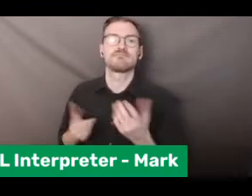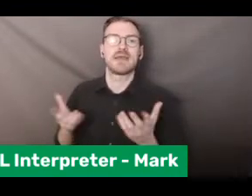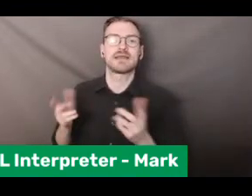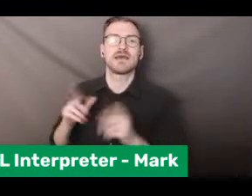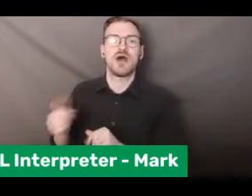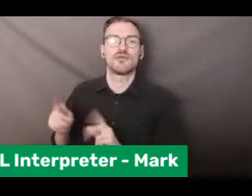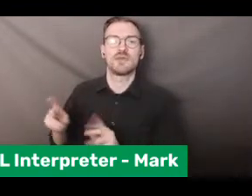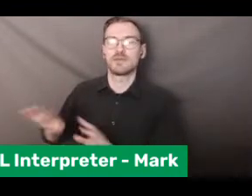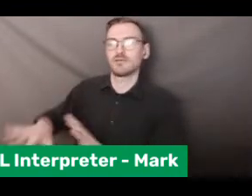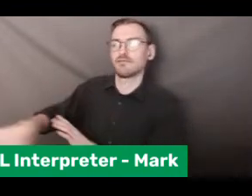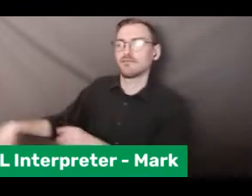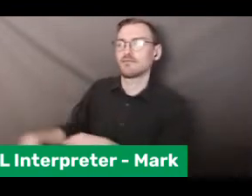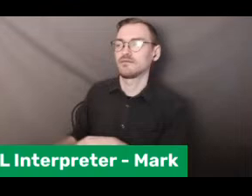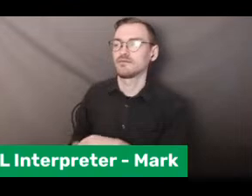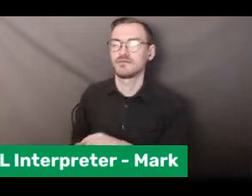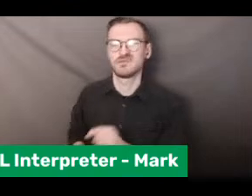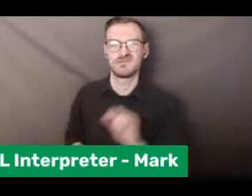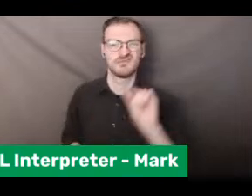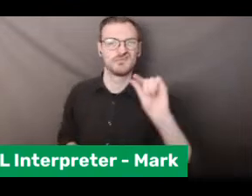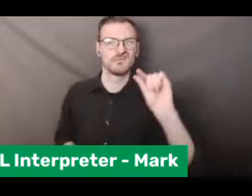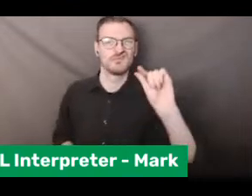Right? What does that all mean?